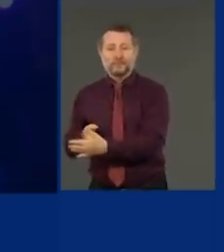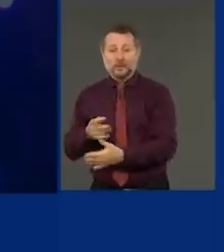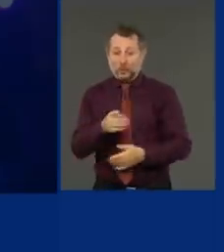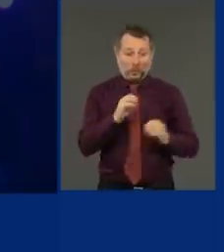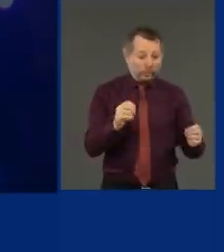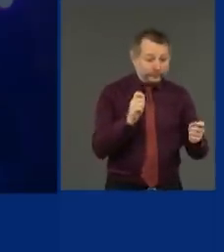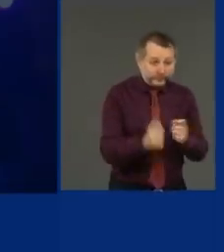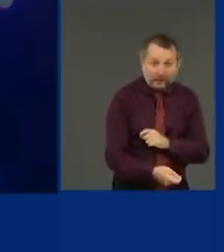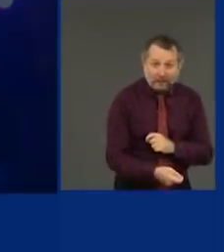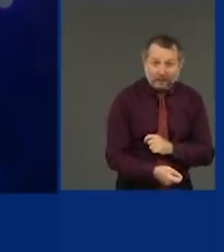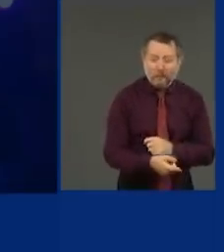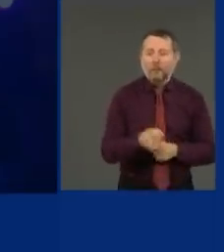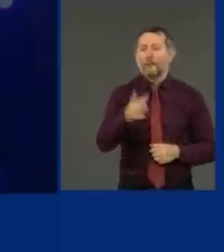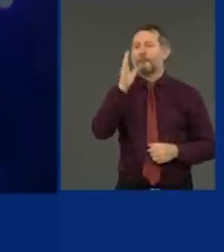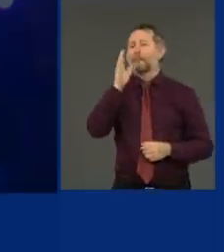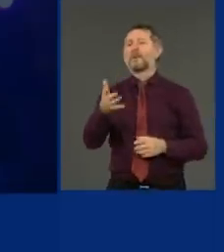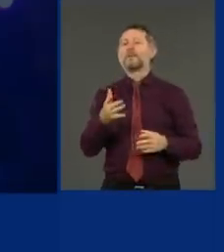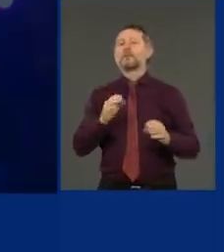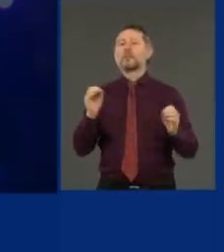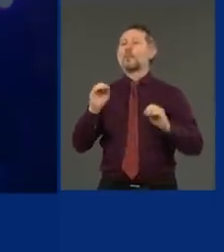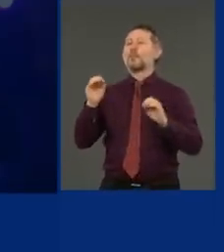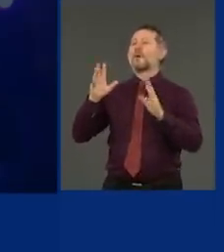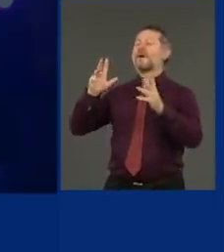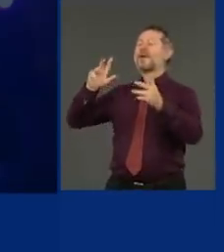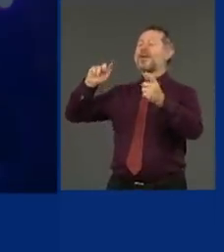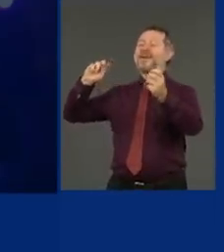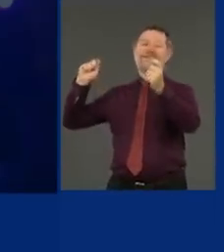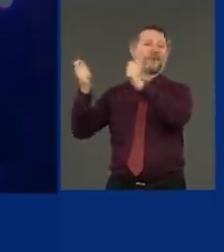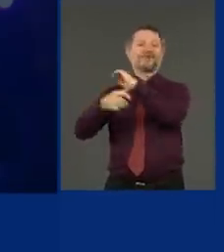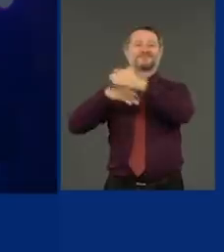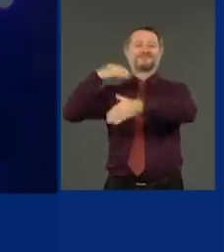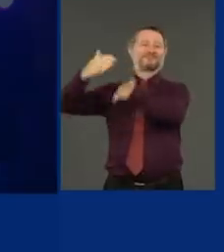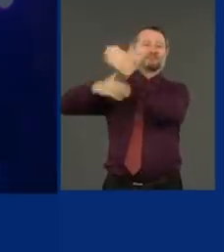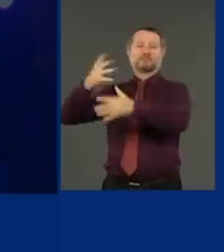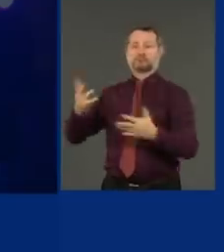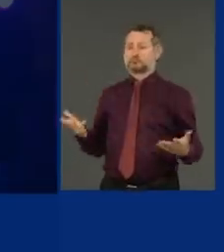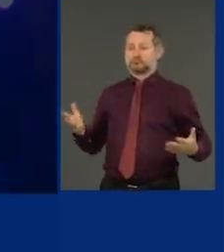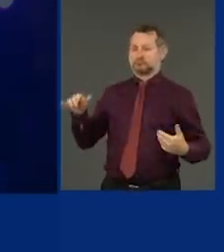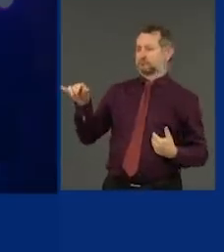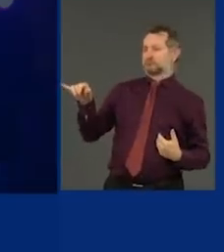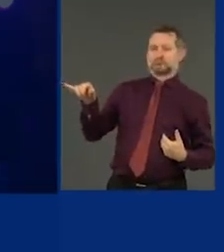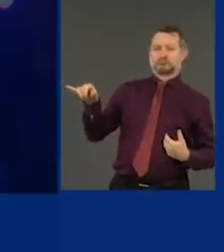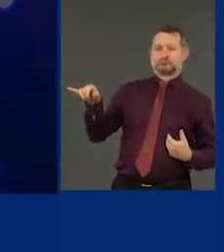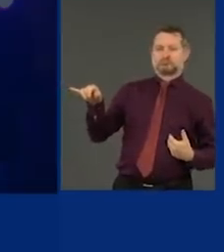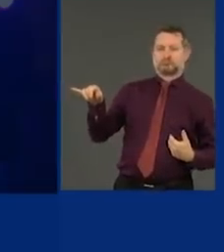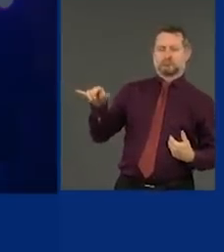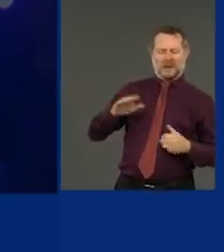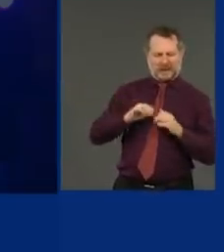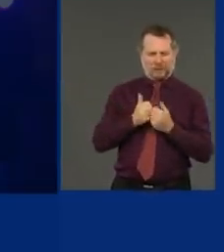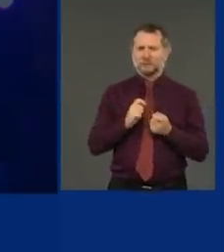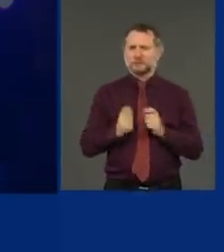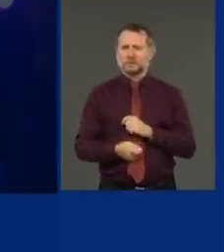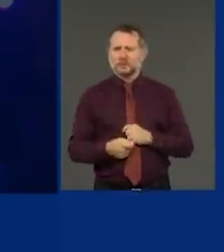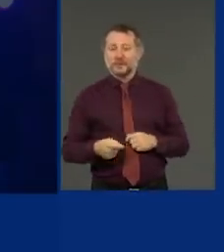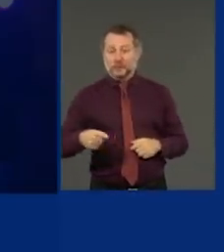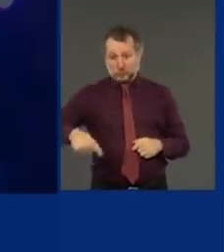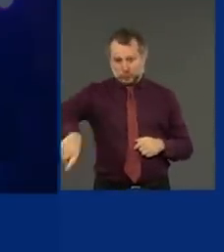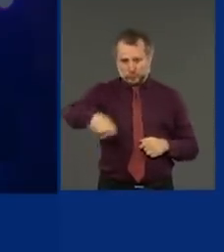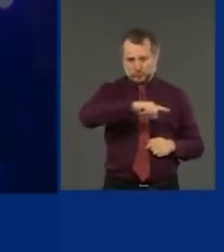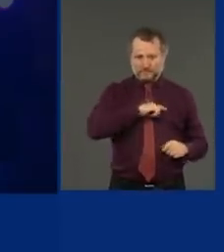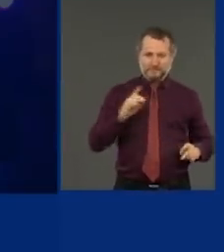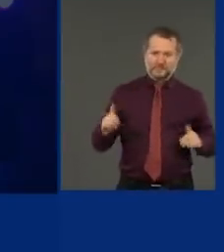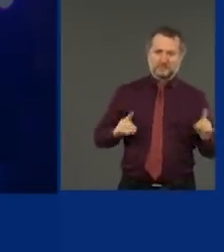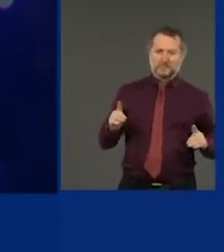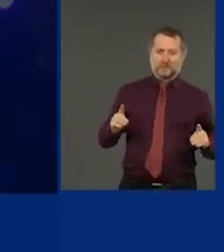And change happens when the people stand up and say, we